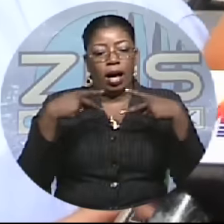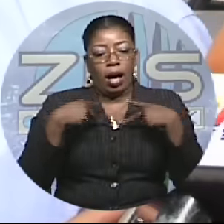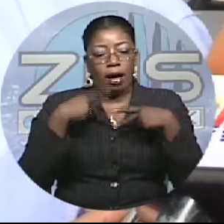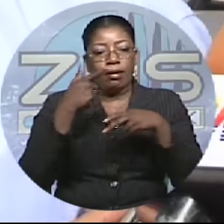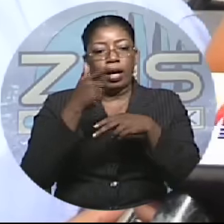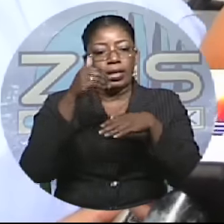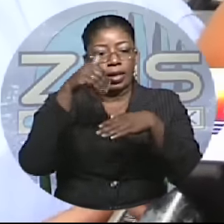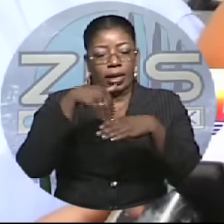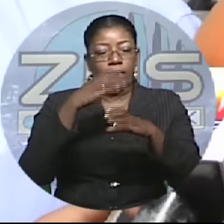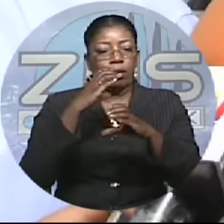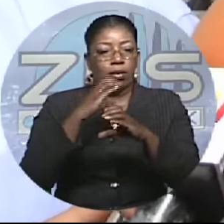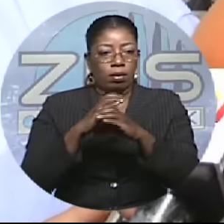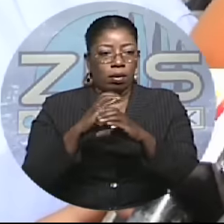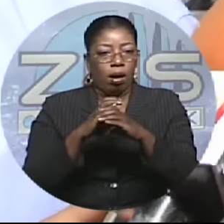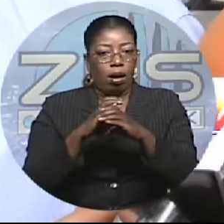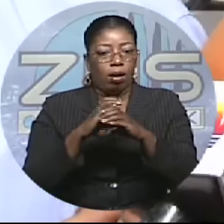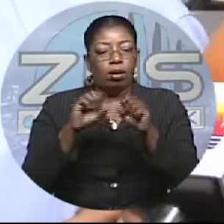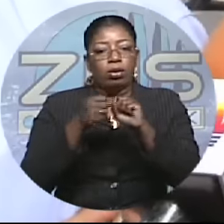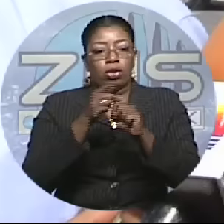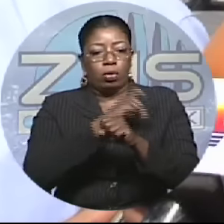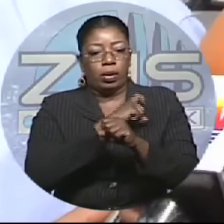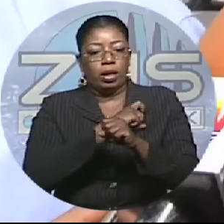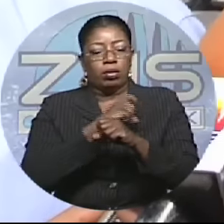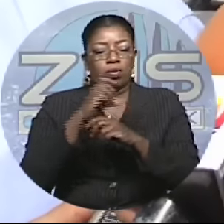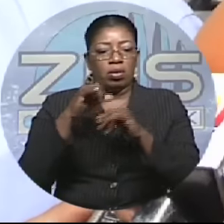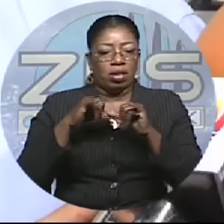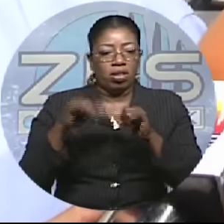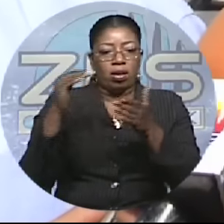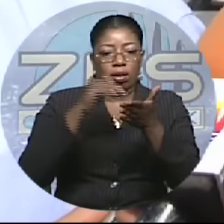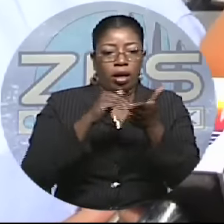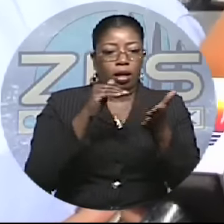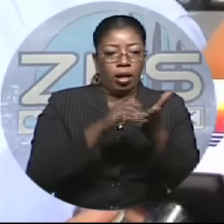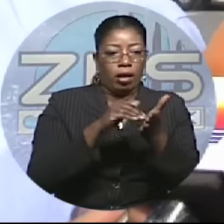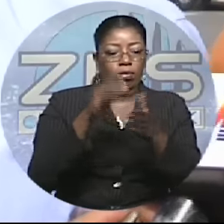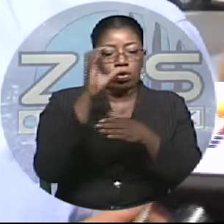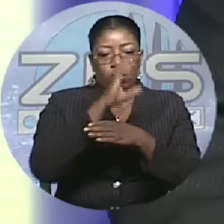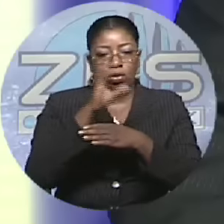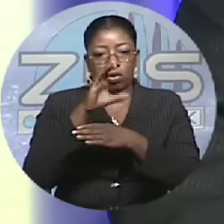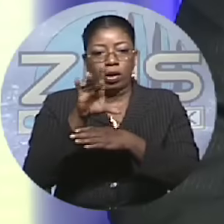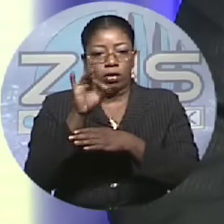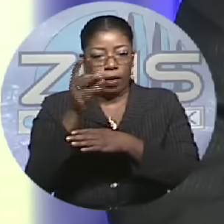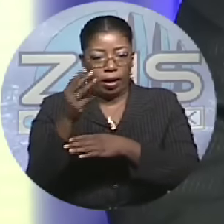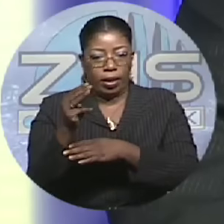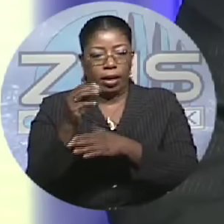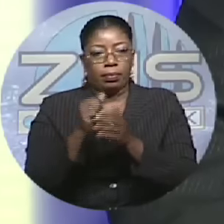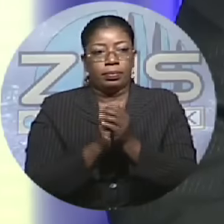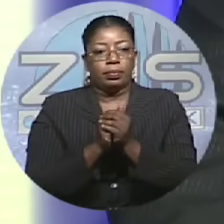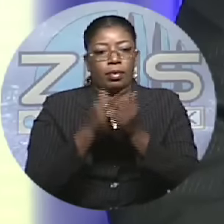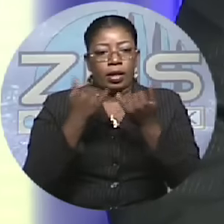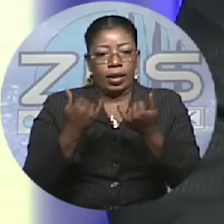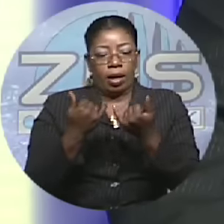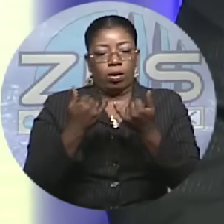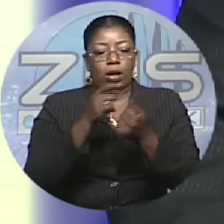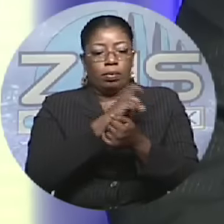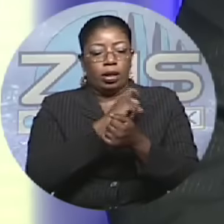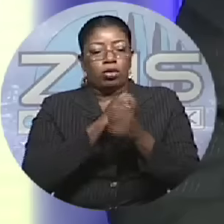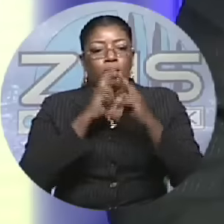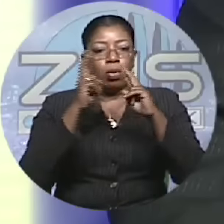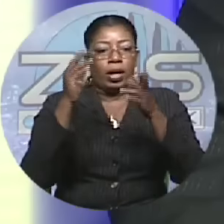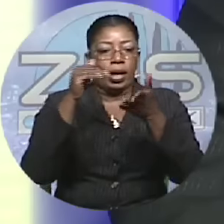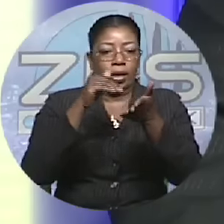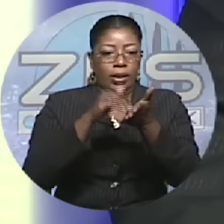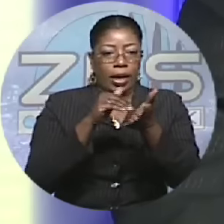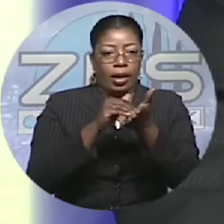these vehicles. So the police will continue to seek them out and bring these persons to justice. Police also reported today that a man on the country's